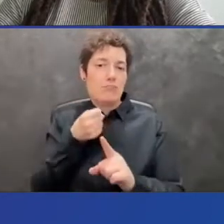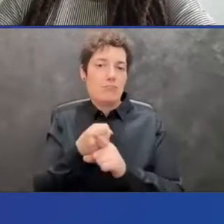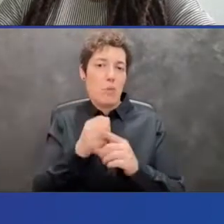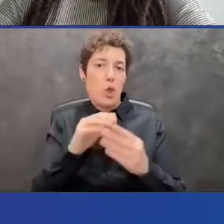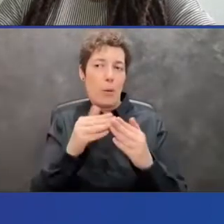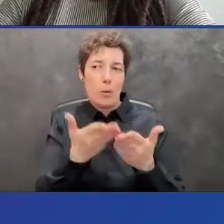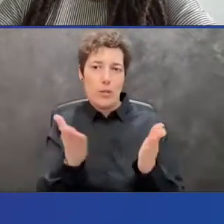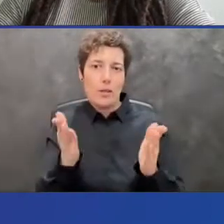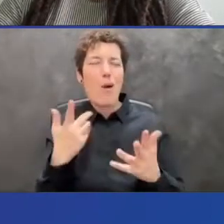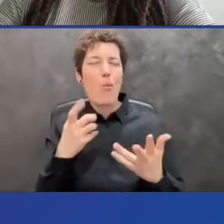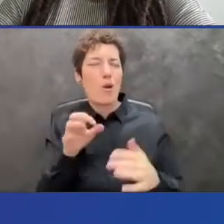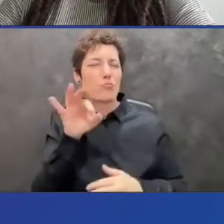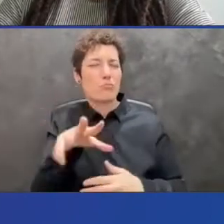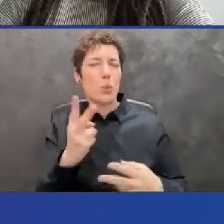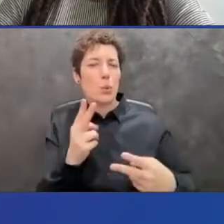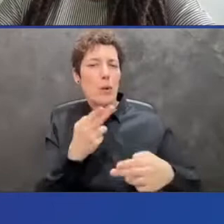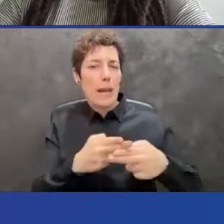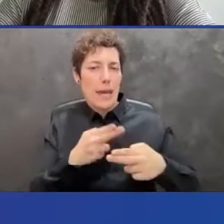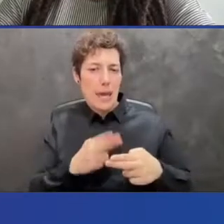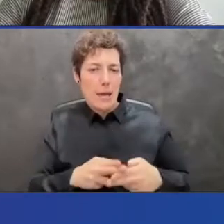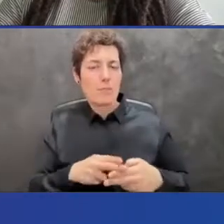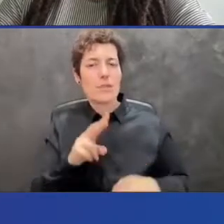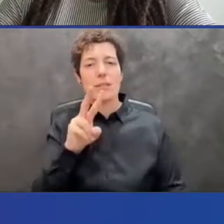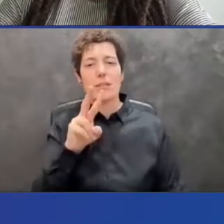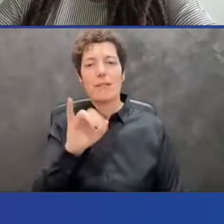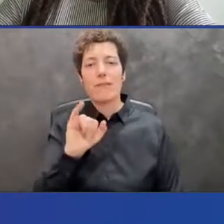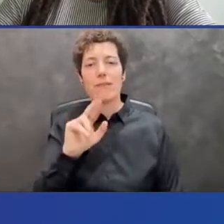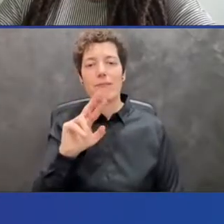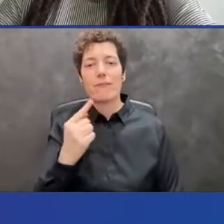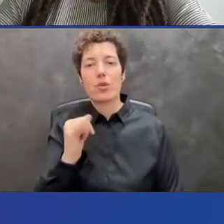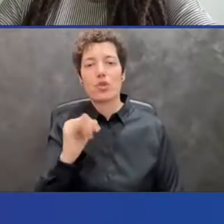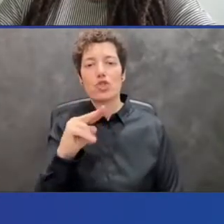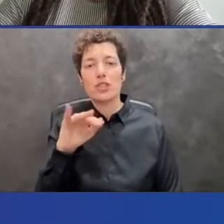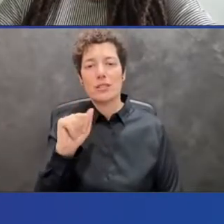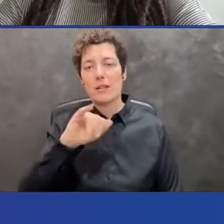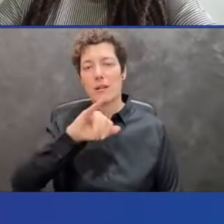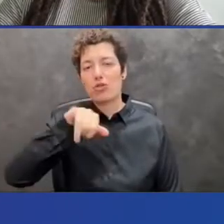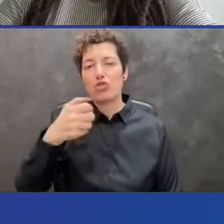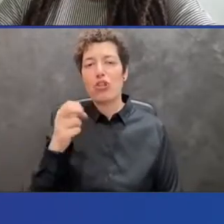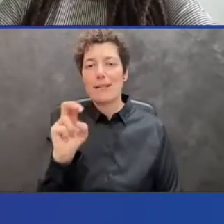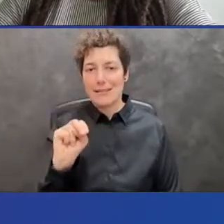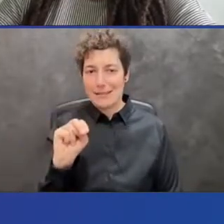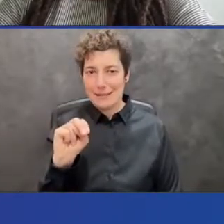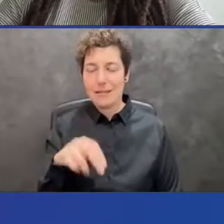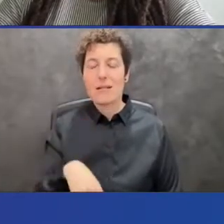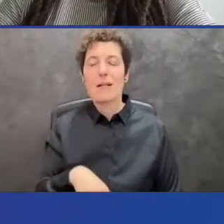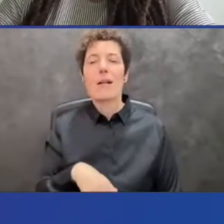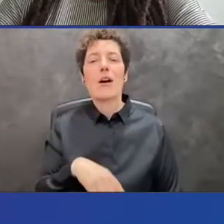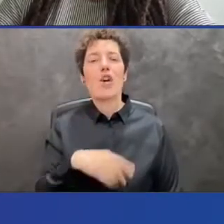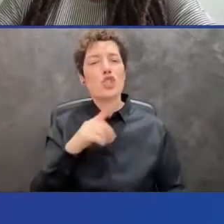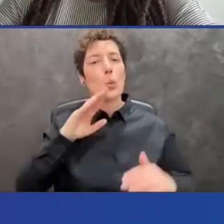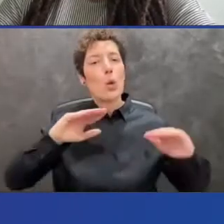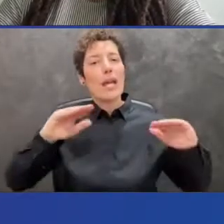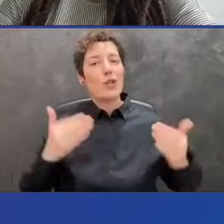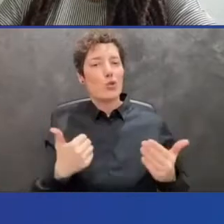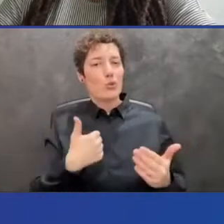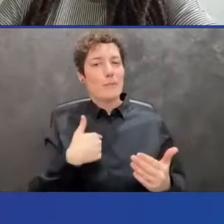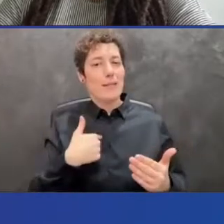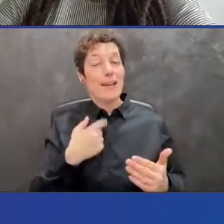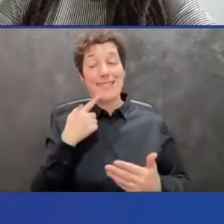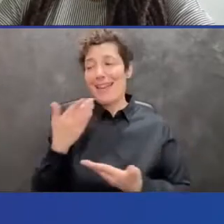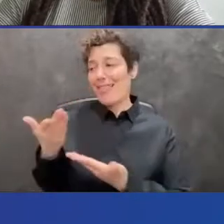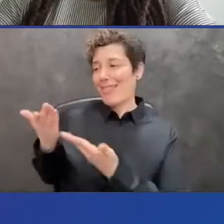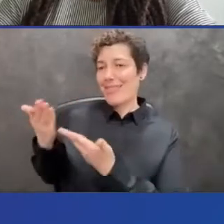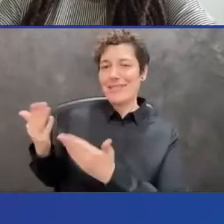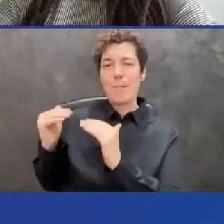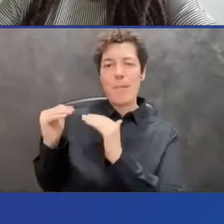people out, is Virginia Johnson from Dance Theater of Harlem. She would introduce me as, this is my colleague Tiffany, and this is someone who I had looked